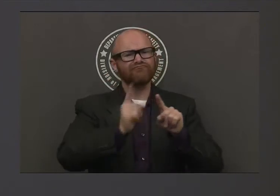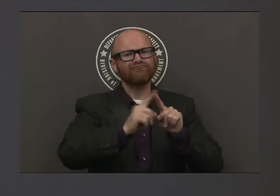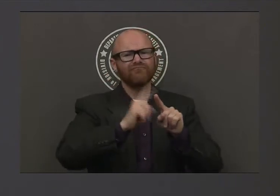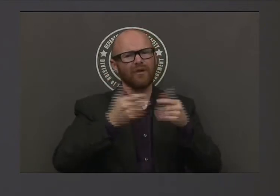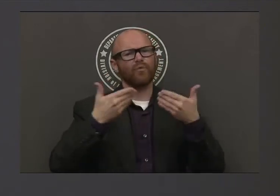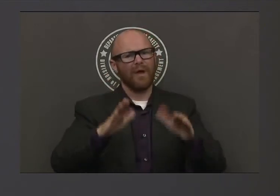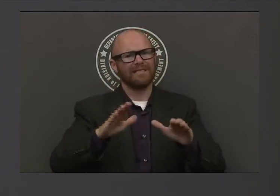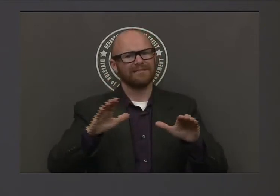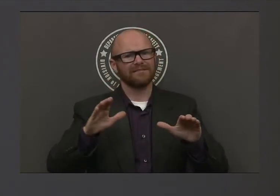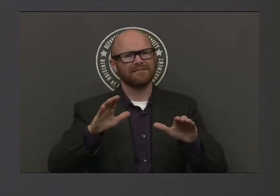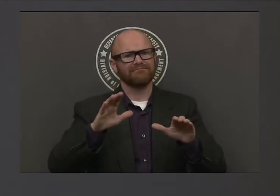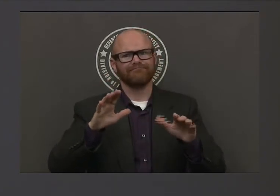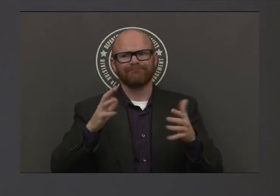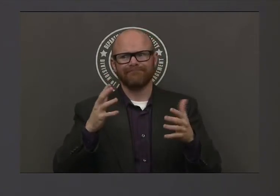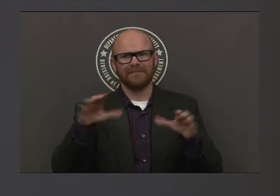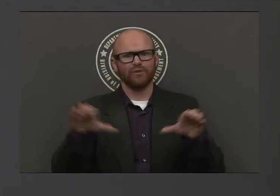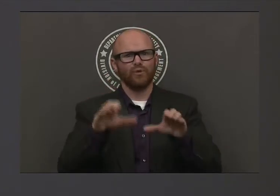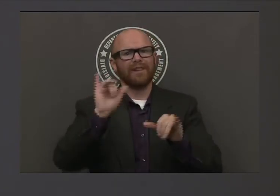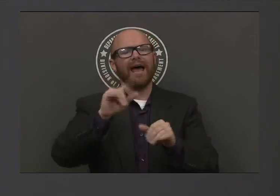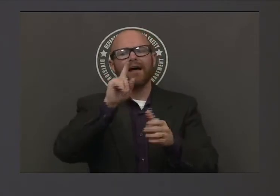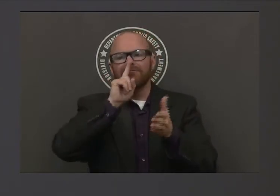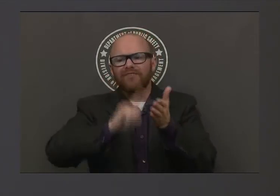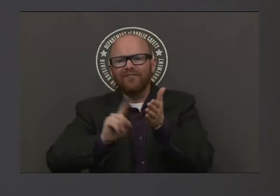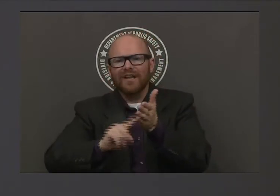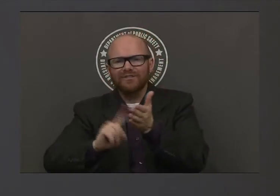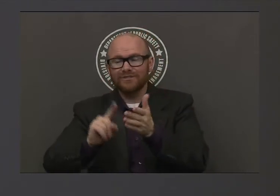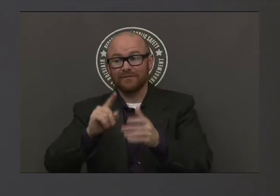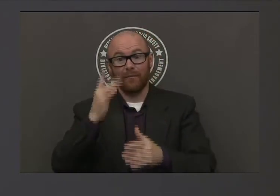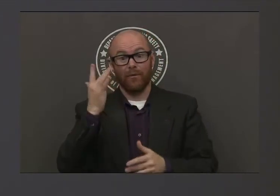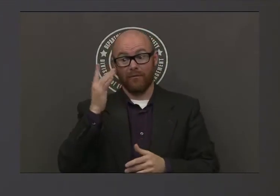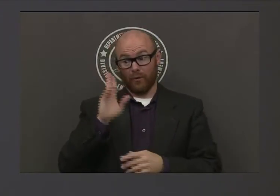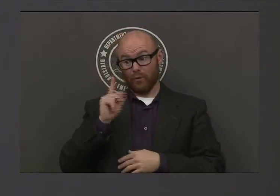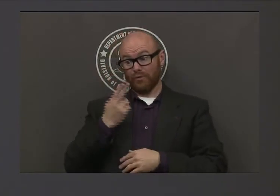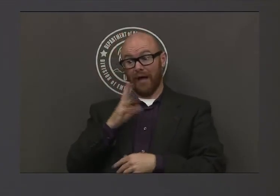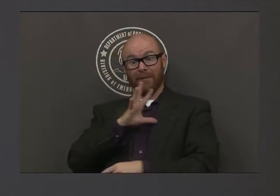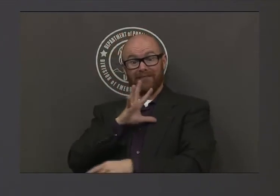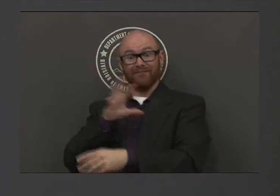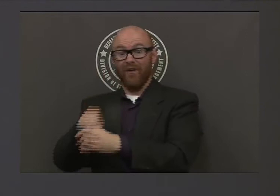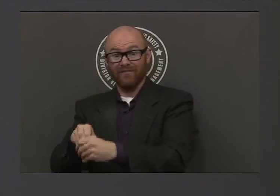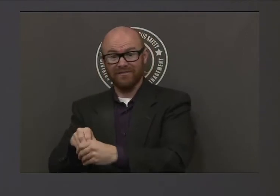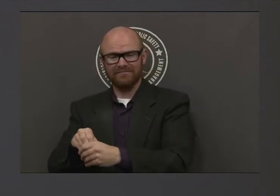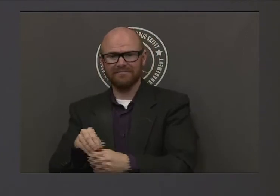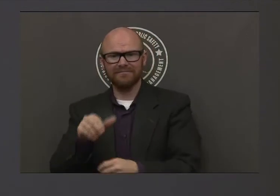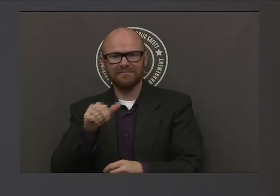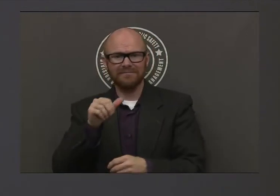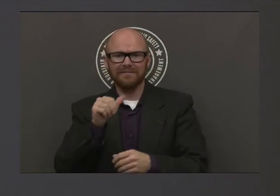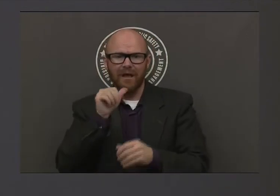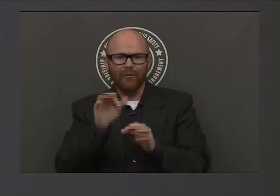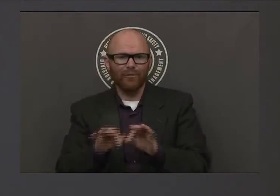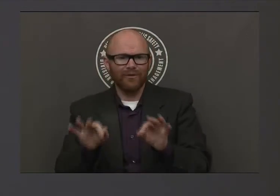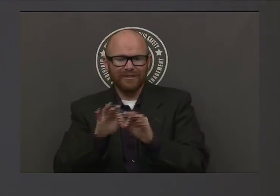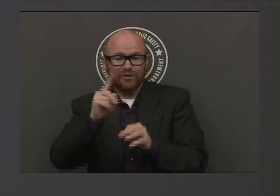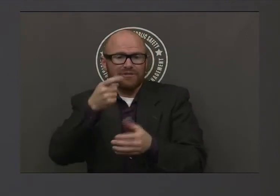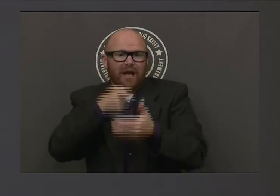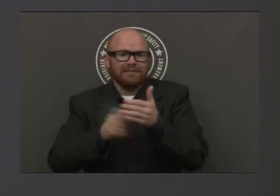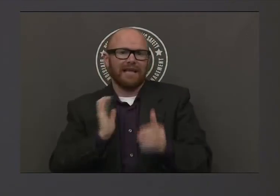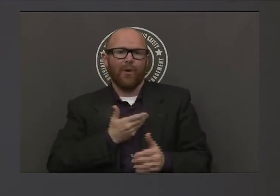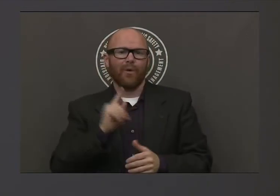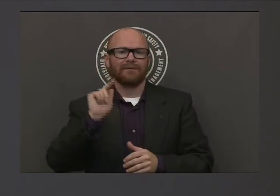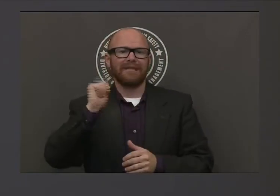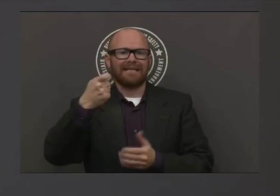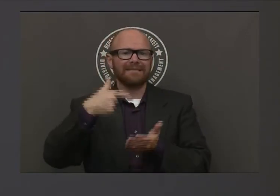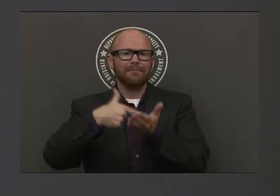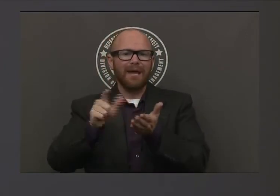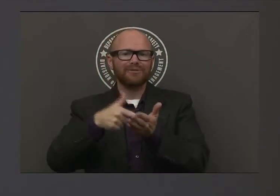Whether Utah gets involved in this won't change anything at all. It just costs money and taxpayer money. And